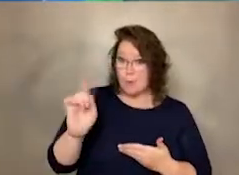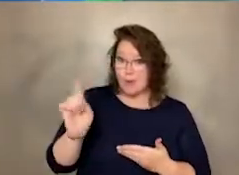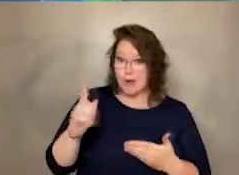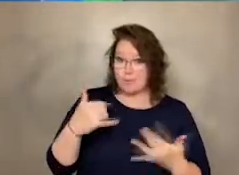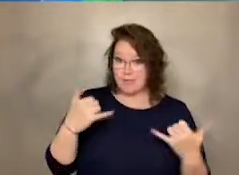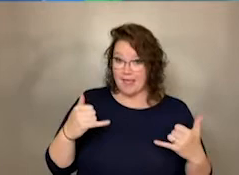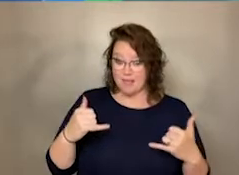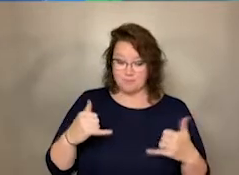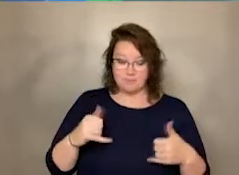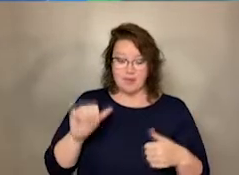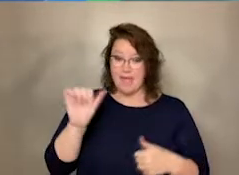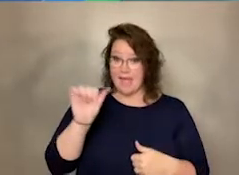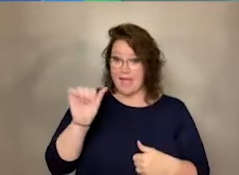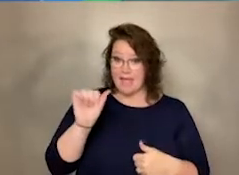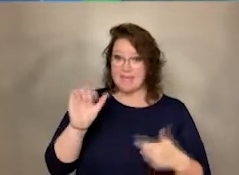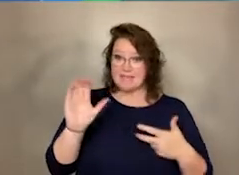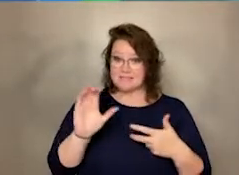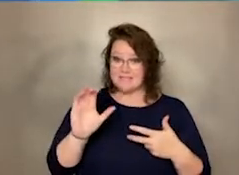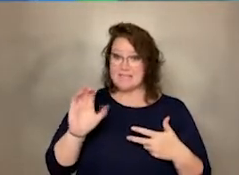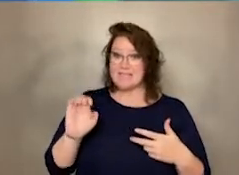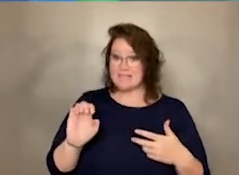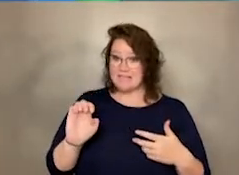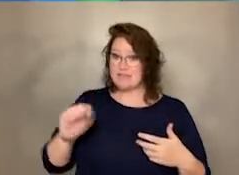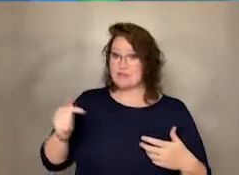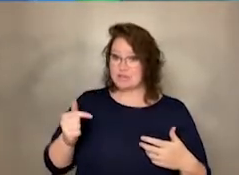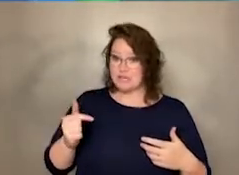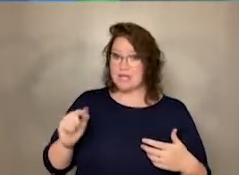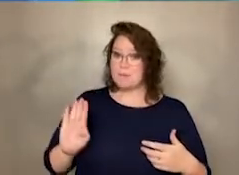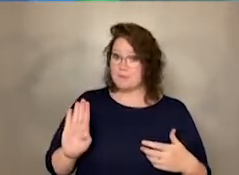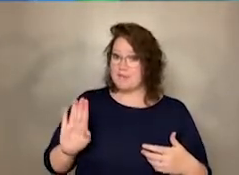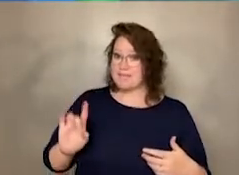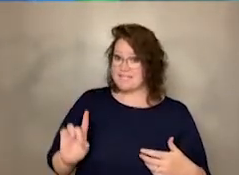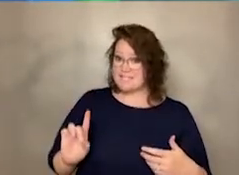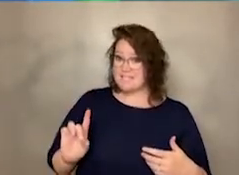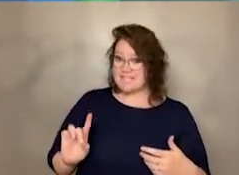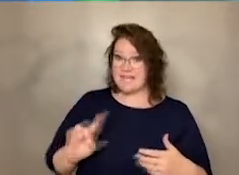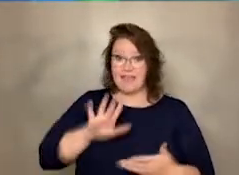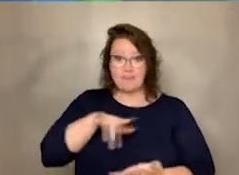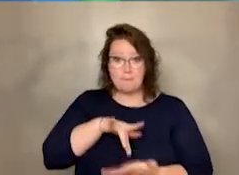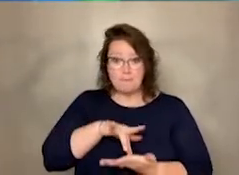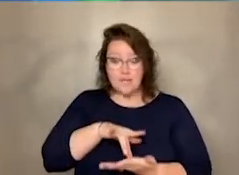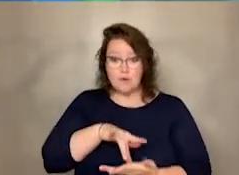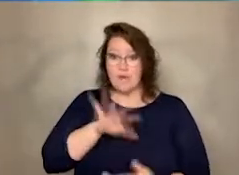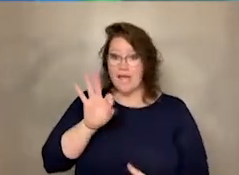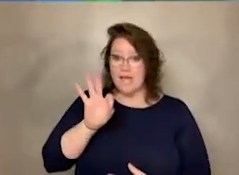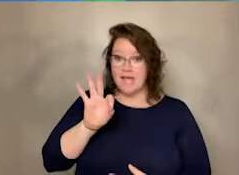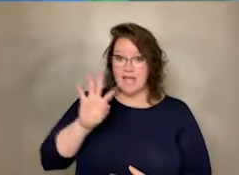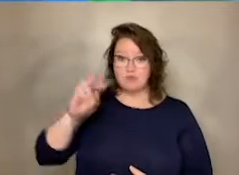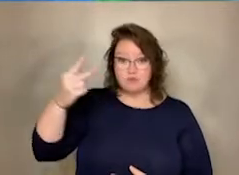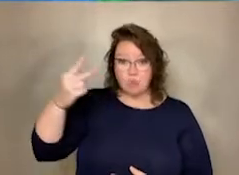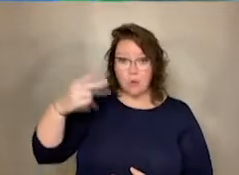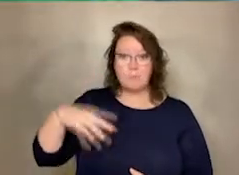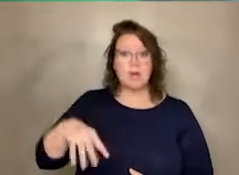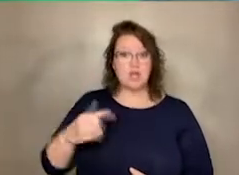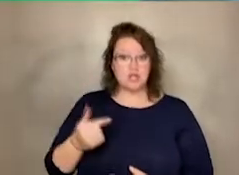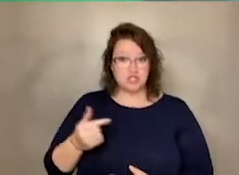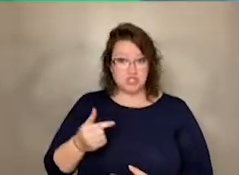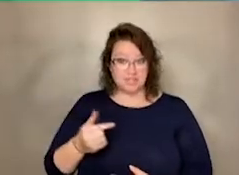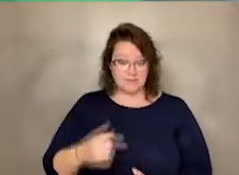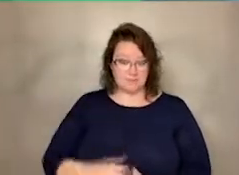is A, C, E, G, B, D, and the ones in the middle are F sharp and G.